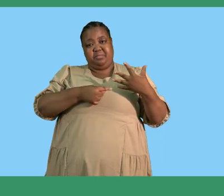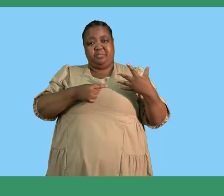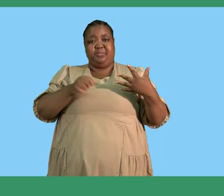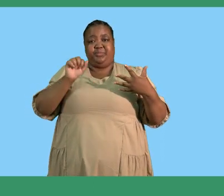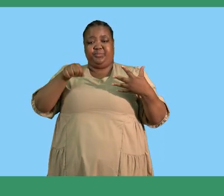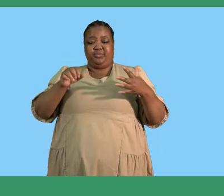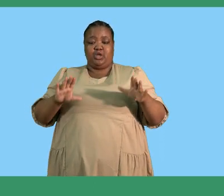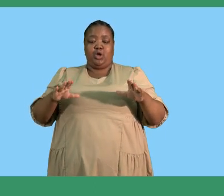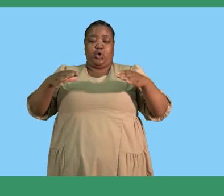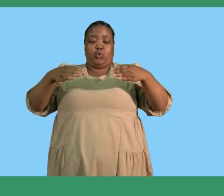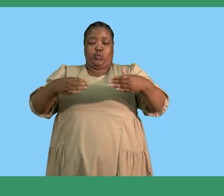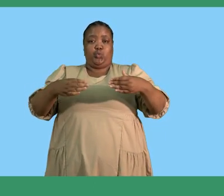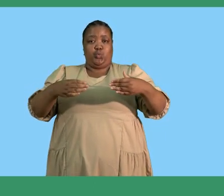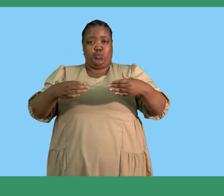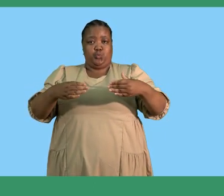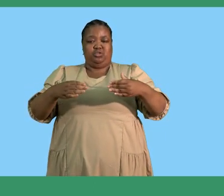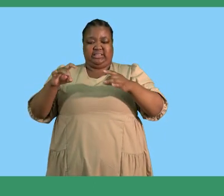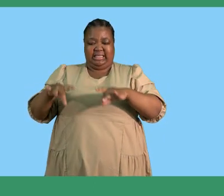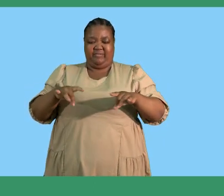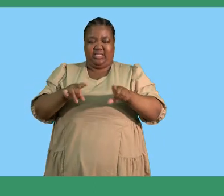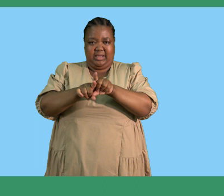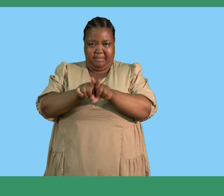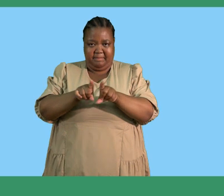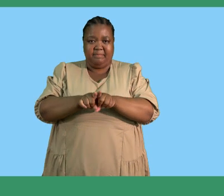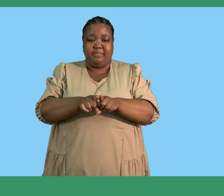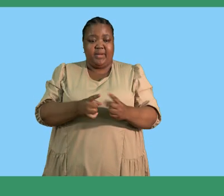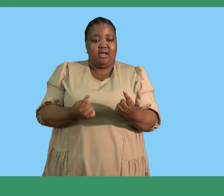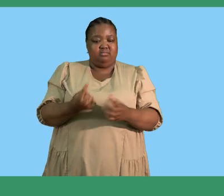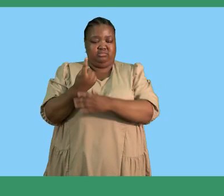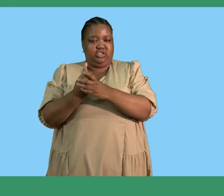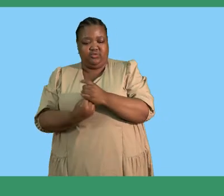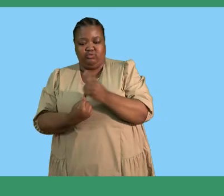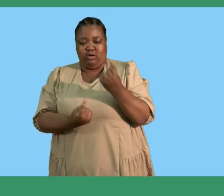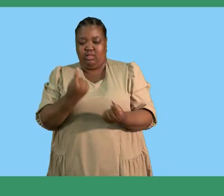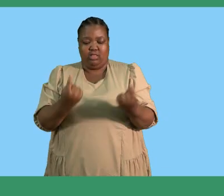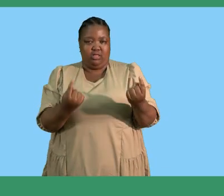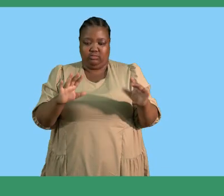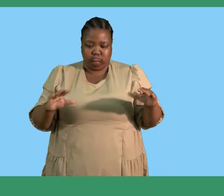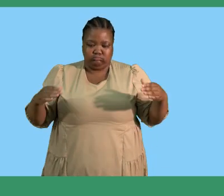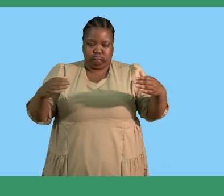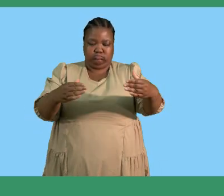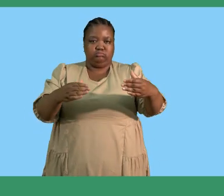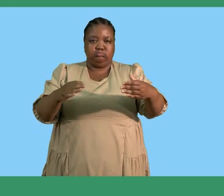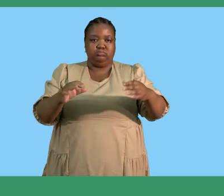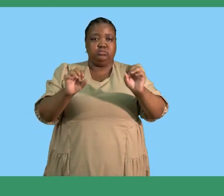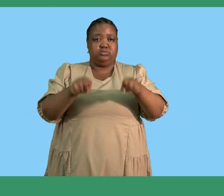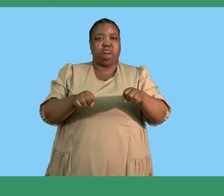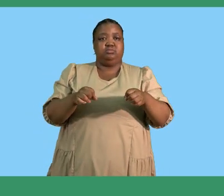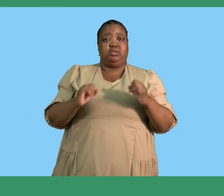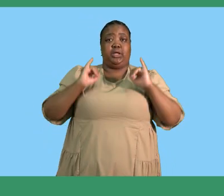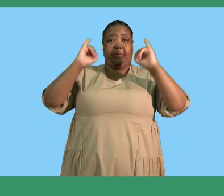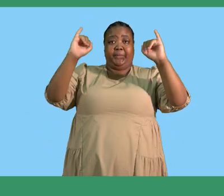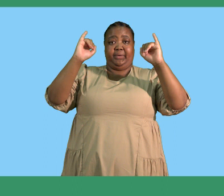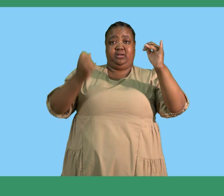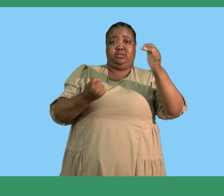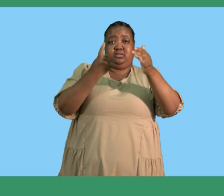are faced by a group at large and not an individual. Now, how can we manage crisis in the workplace? It